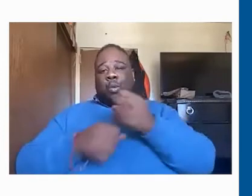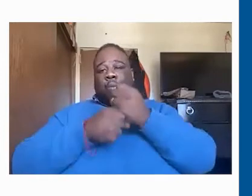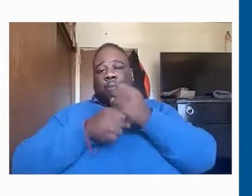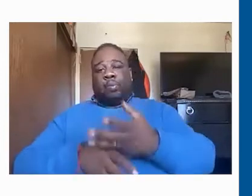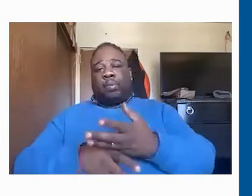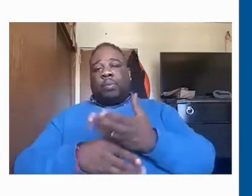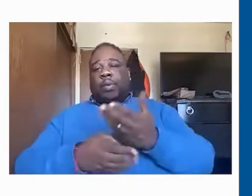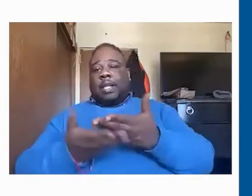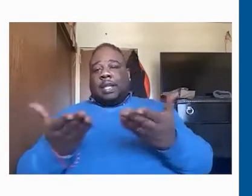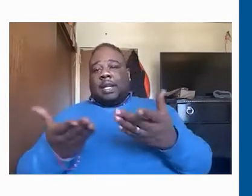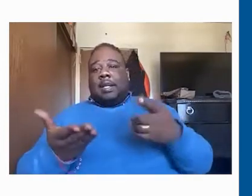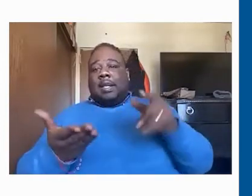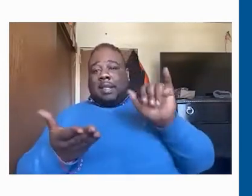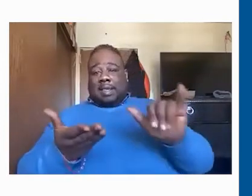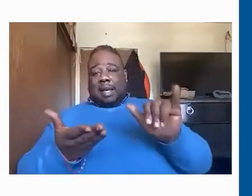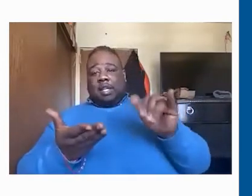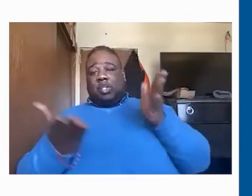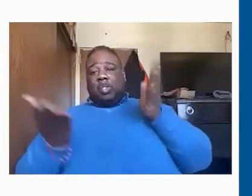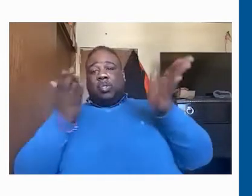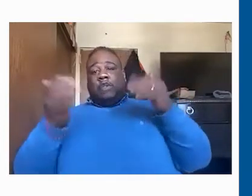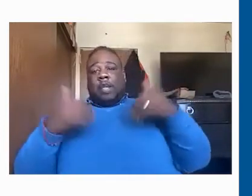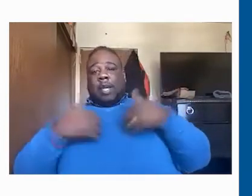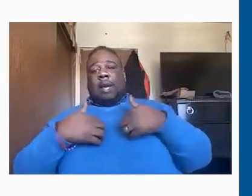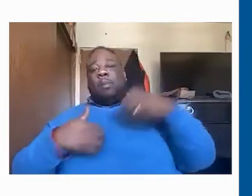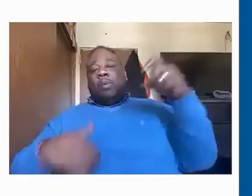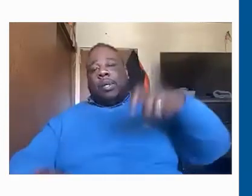evacuation center or to the support network.